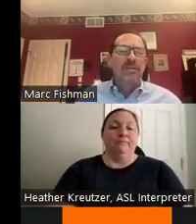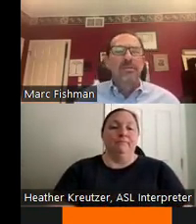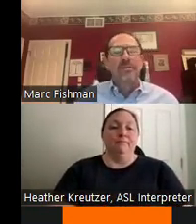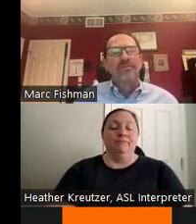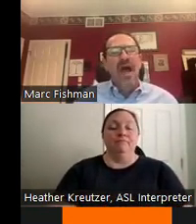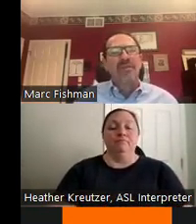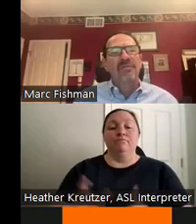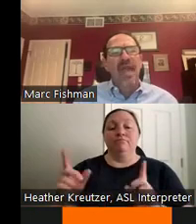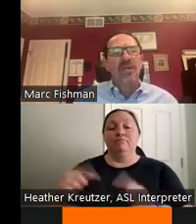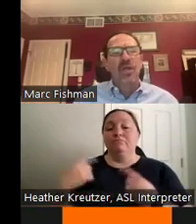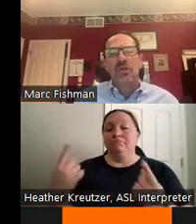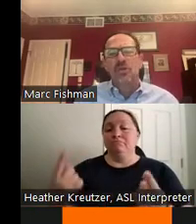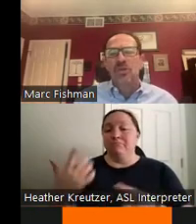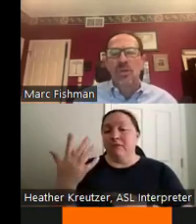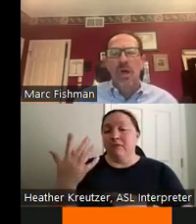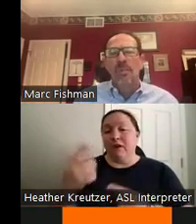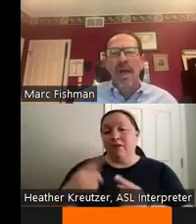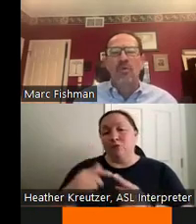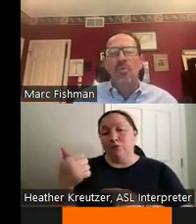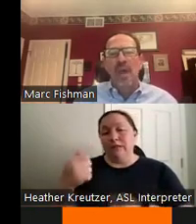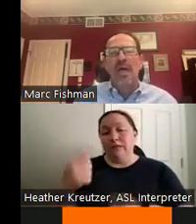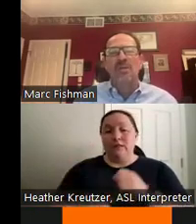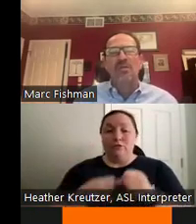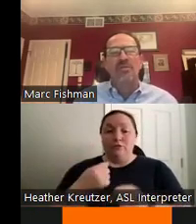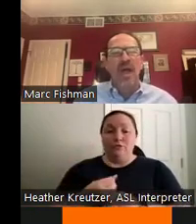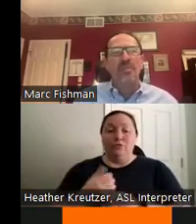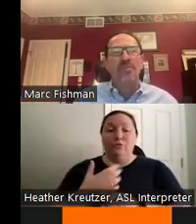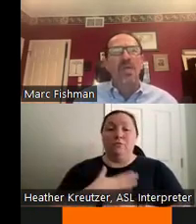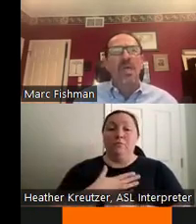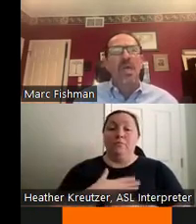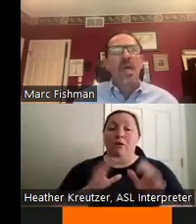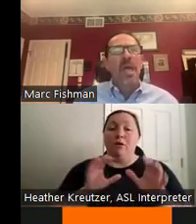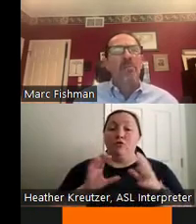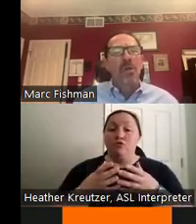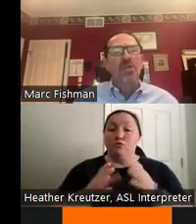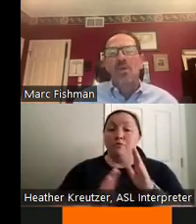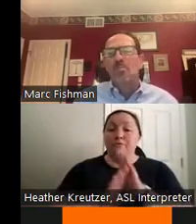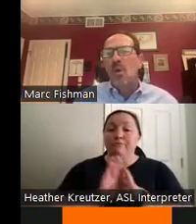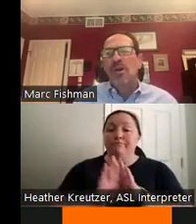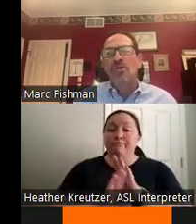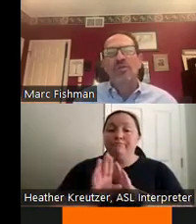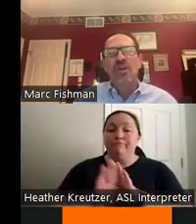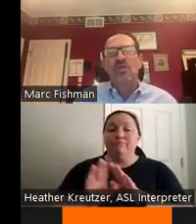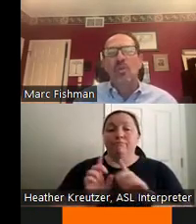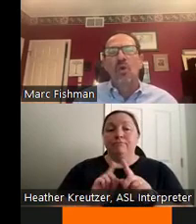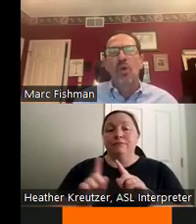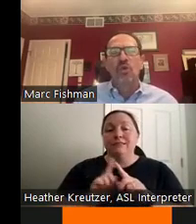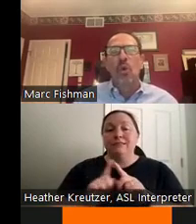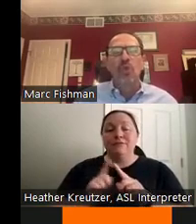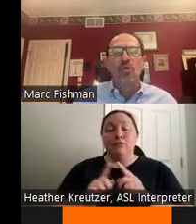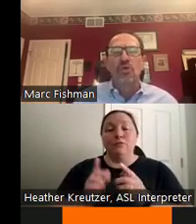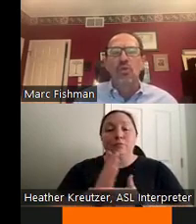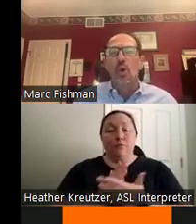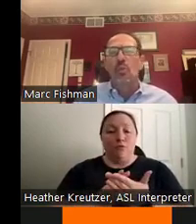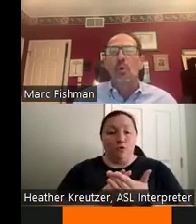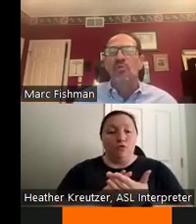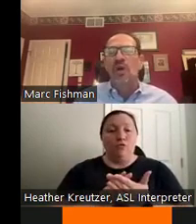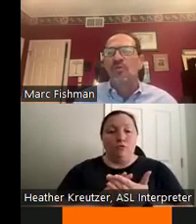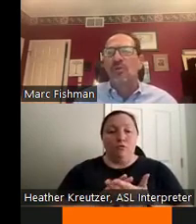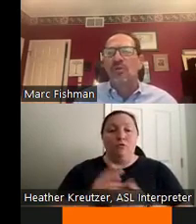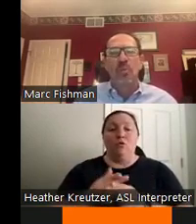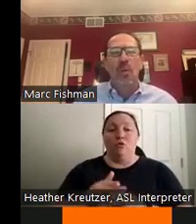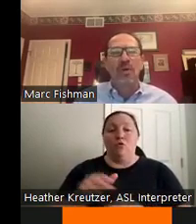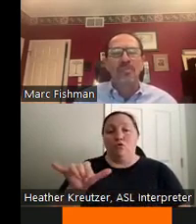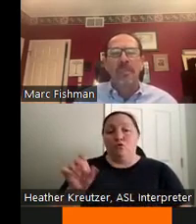Over the past 5-10 years, my group has developed a multi-component intervention that we call YOURS, Youth